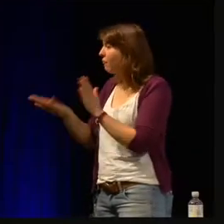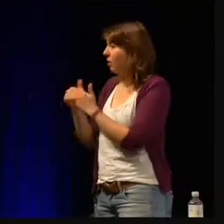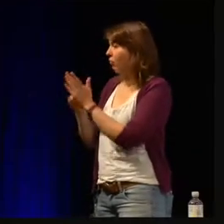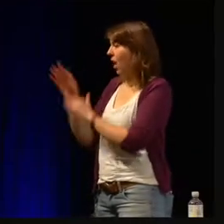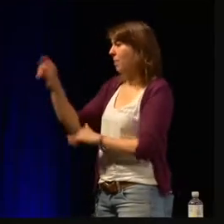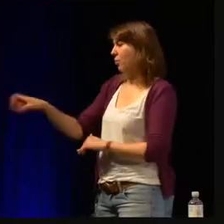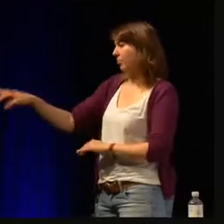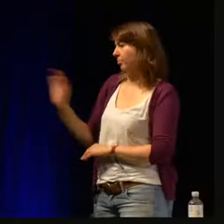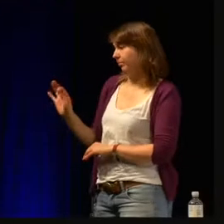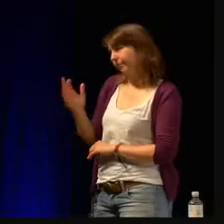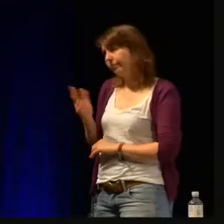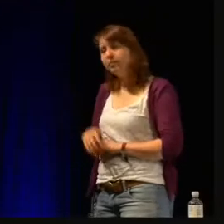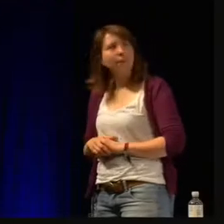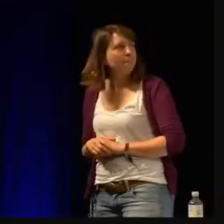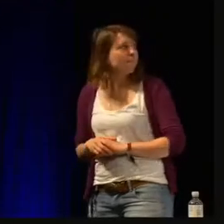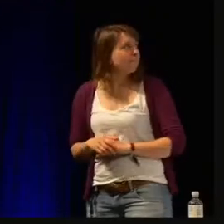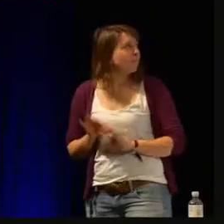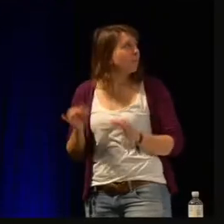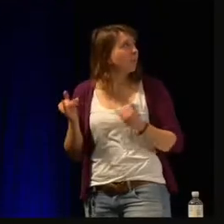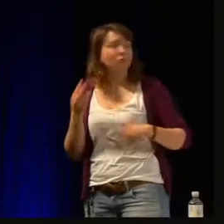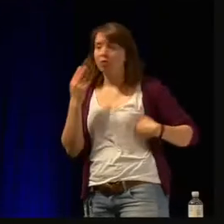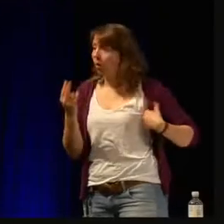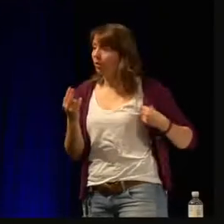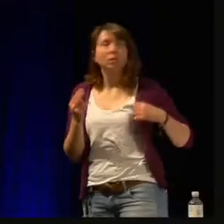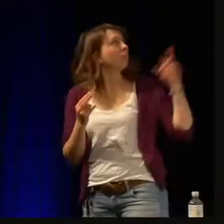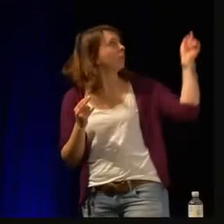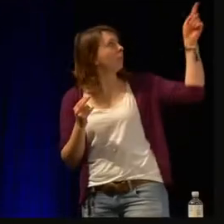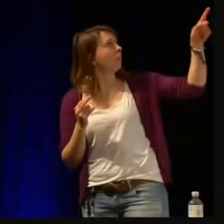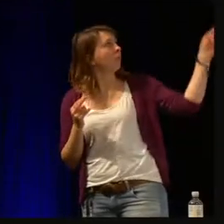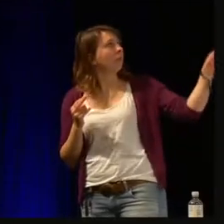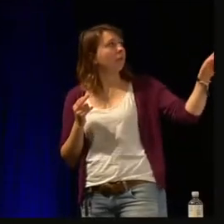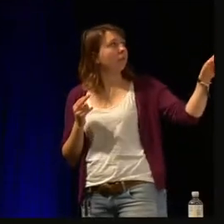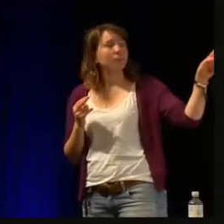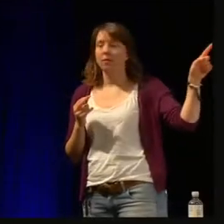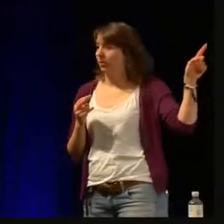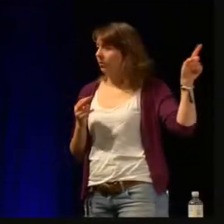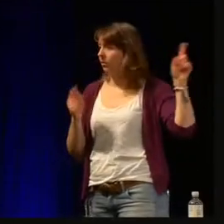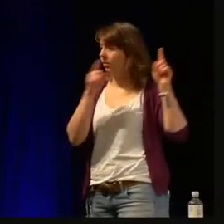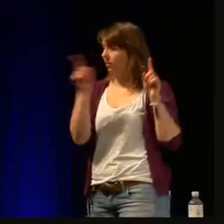And let's have a look at a couple of data points to actually see what this study dealt with.